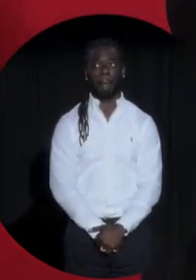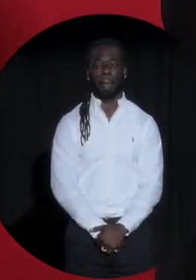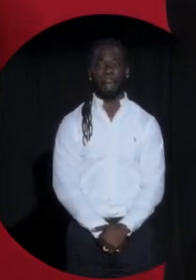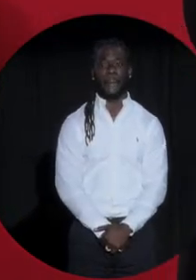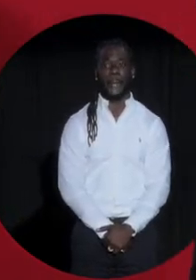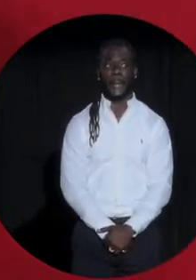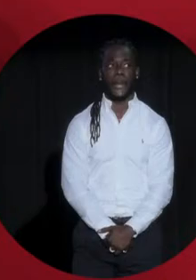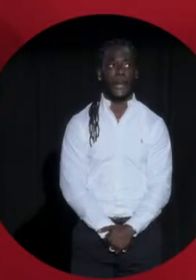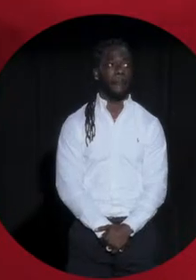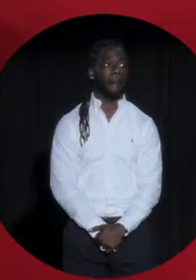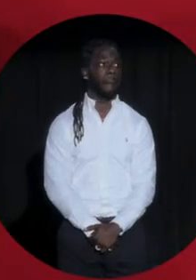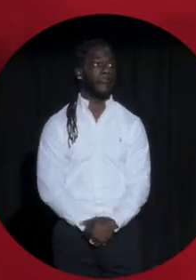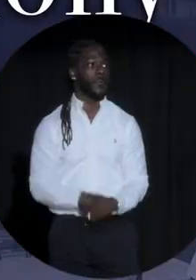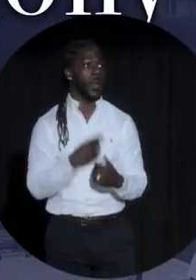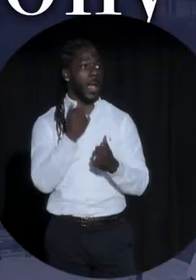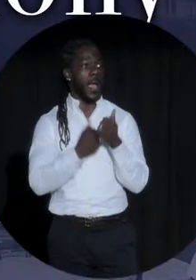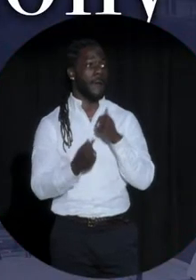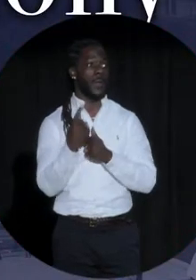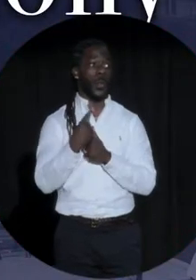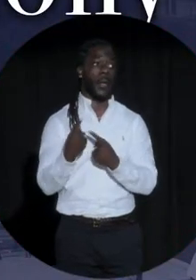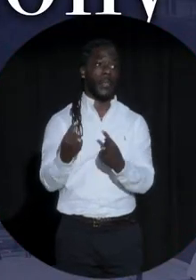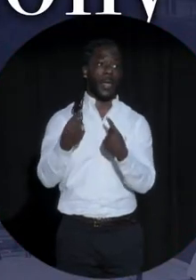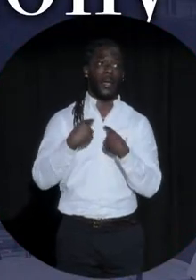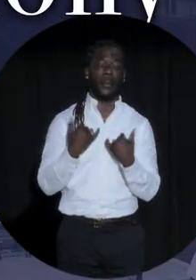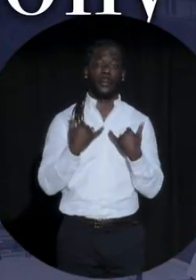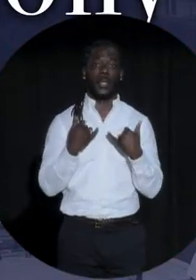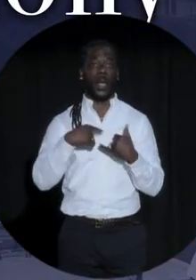To all attendees, we have